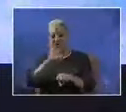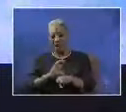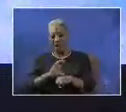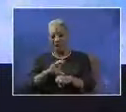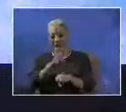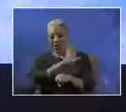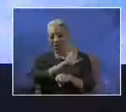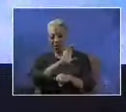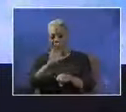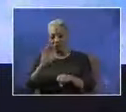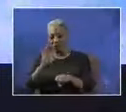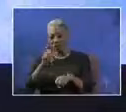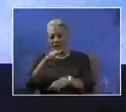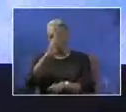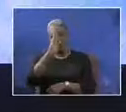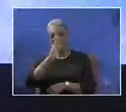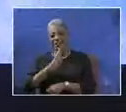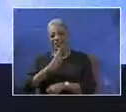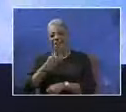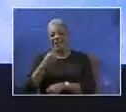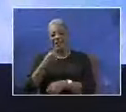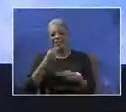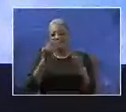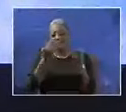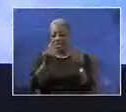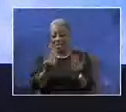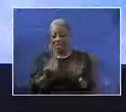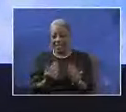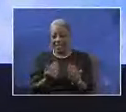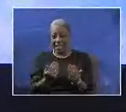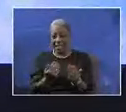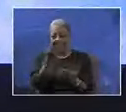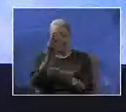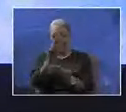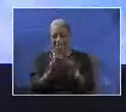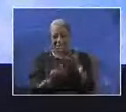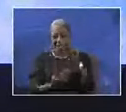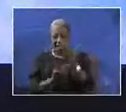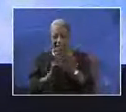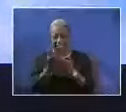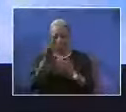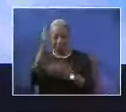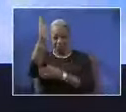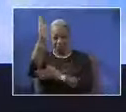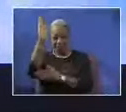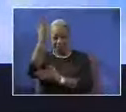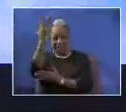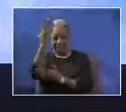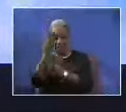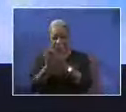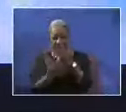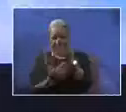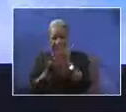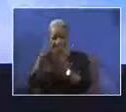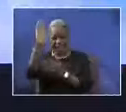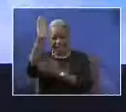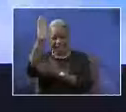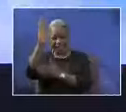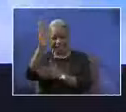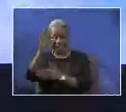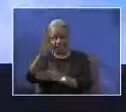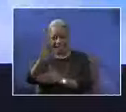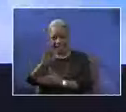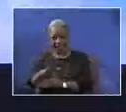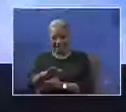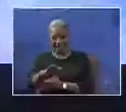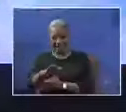when God said, now, angel, lower your hand. And the angel lowered his